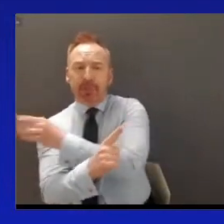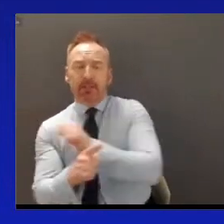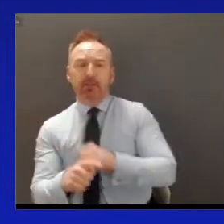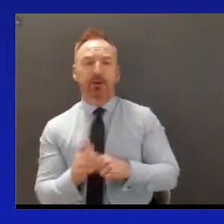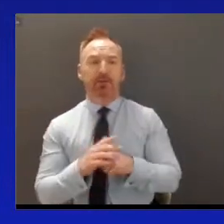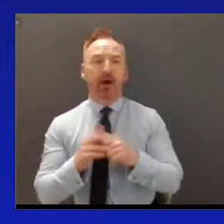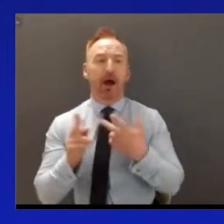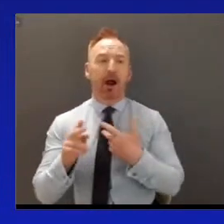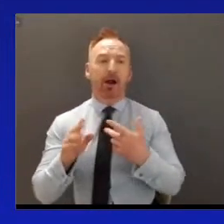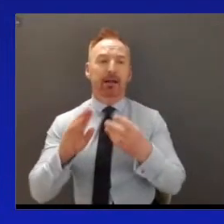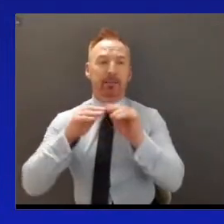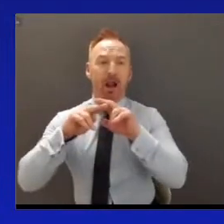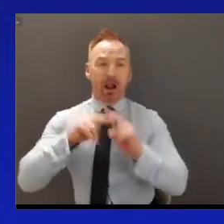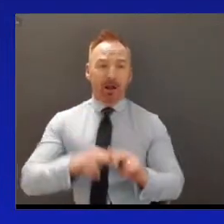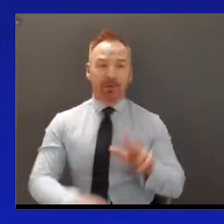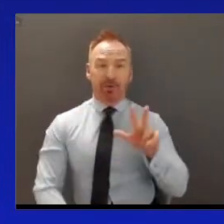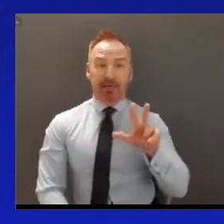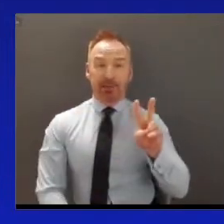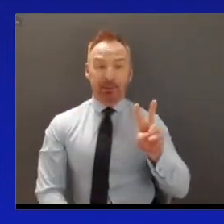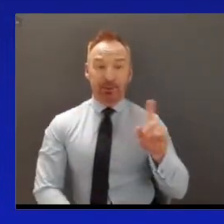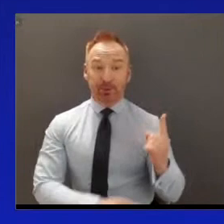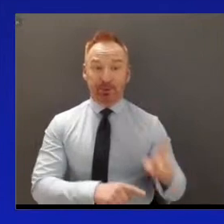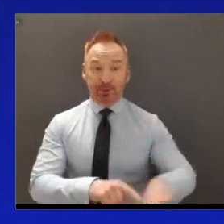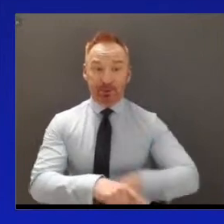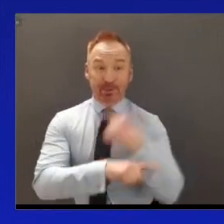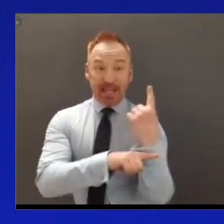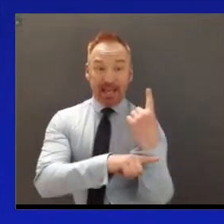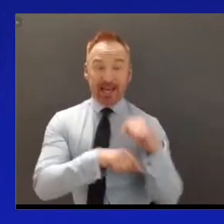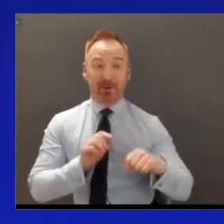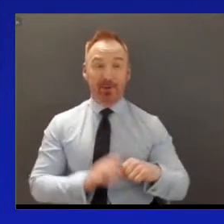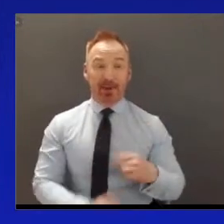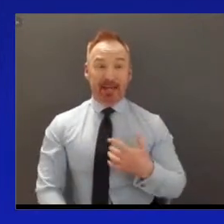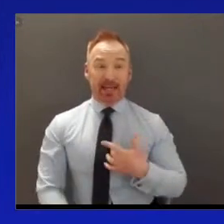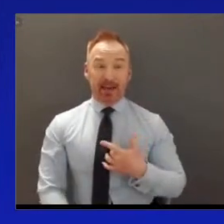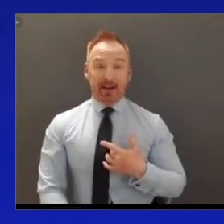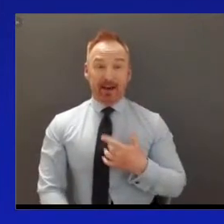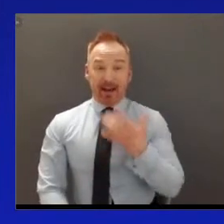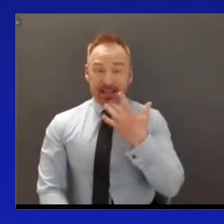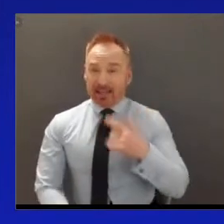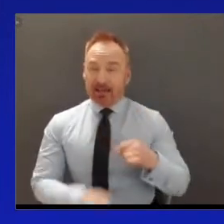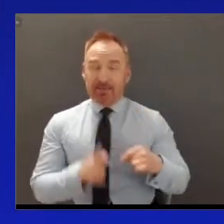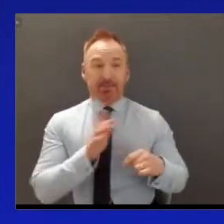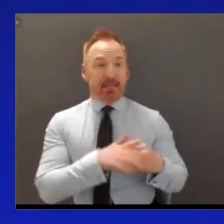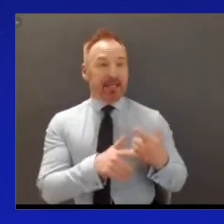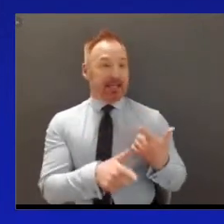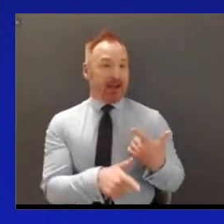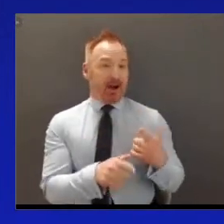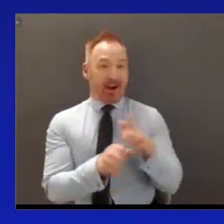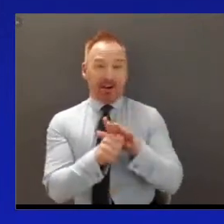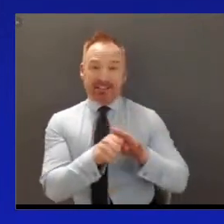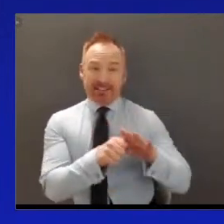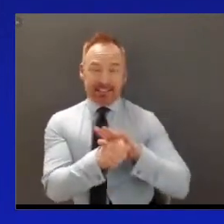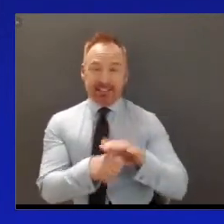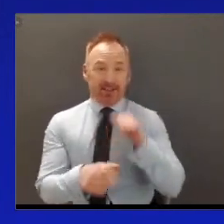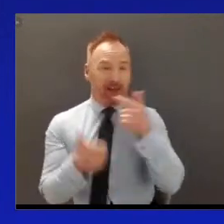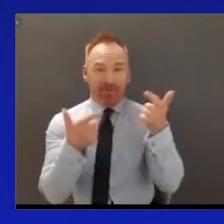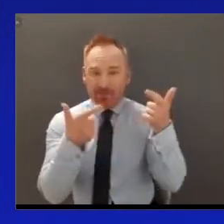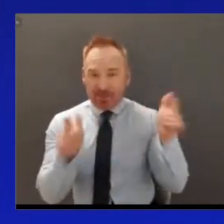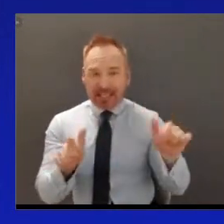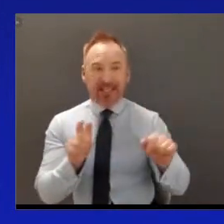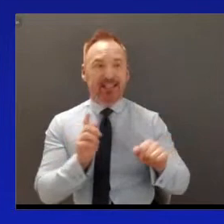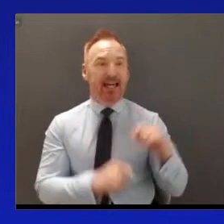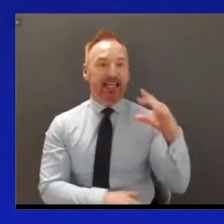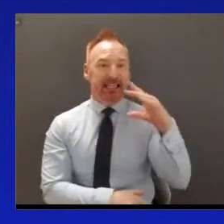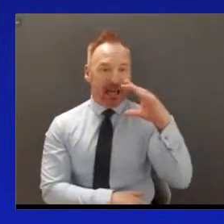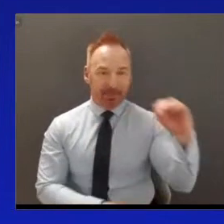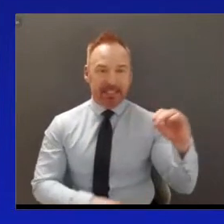good. We're a fortunate population. We don't have those big manufacturing centers and those distribution centers that like Peel Region